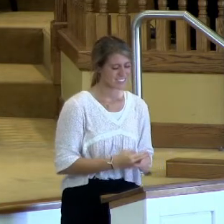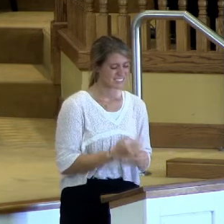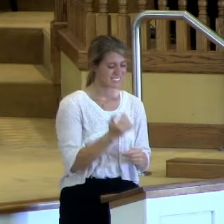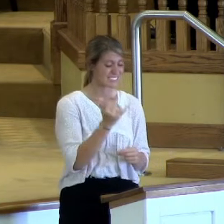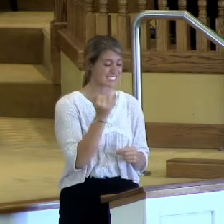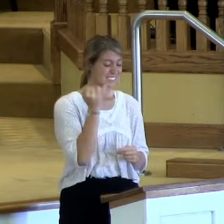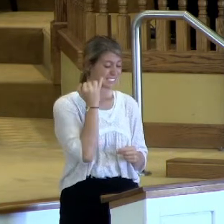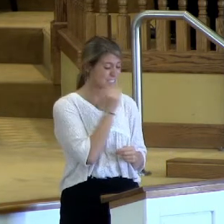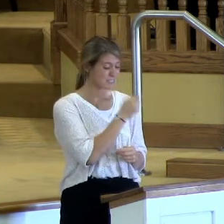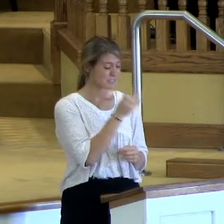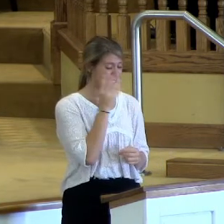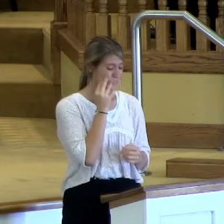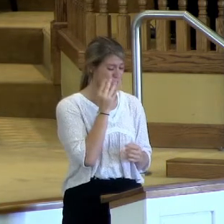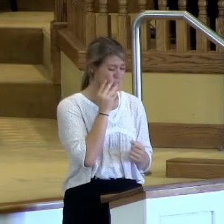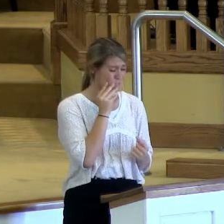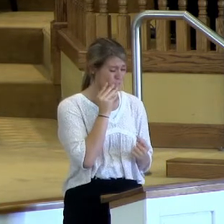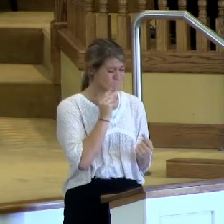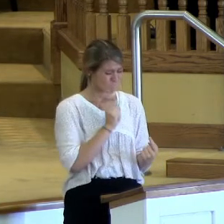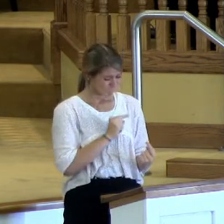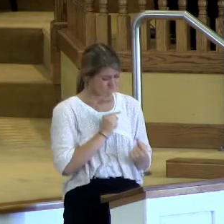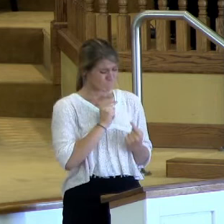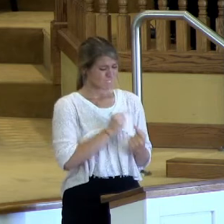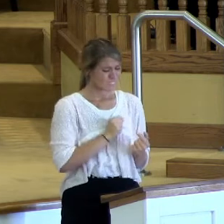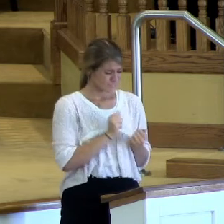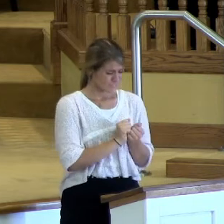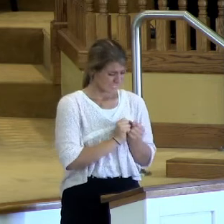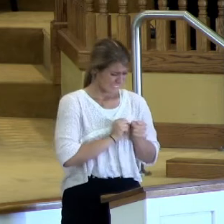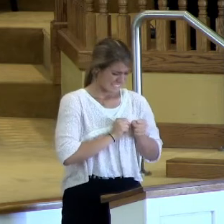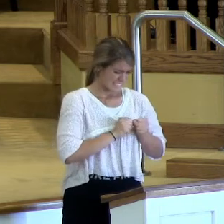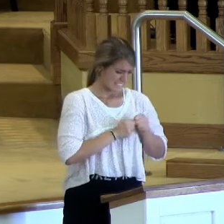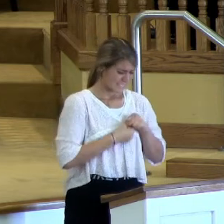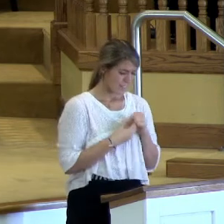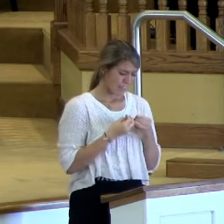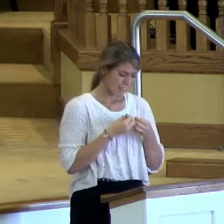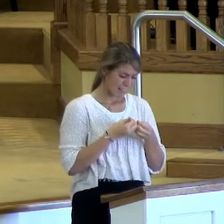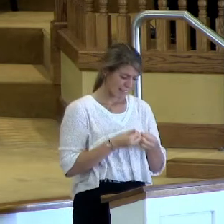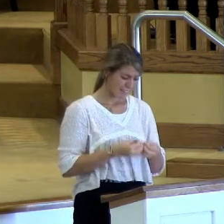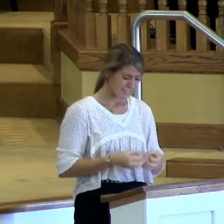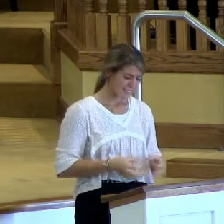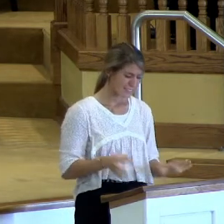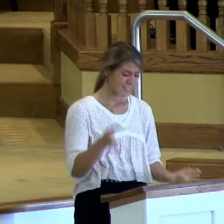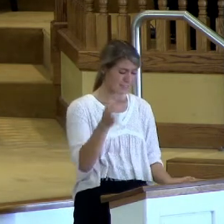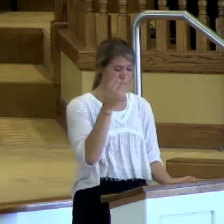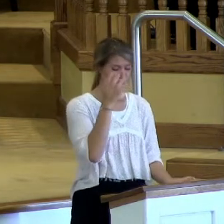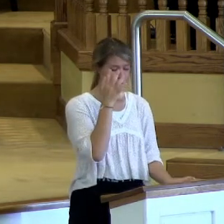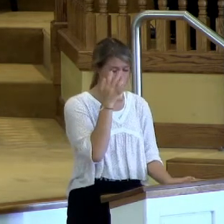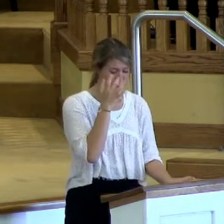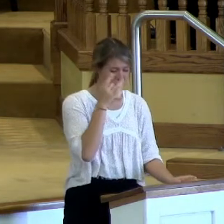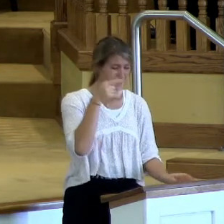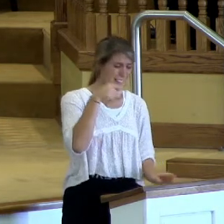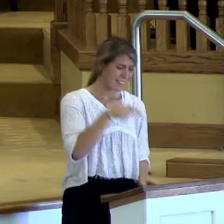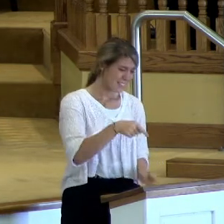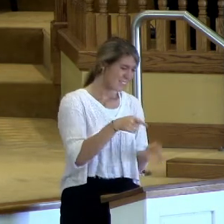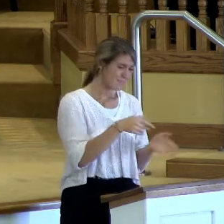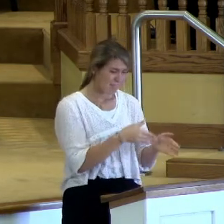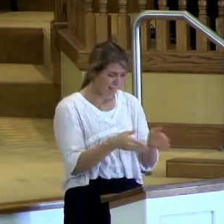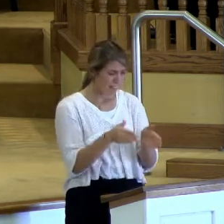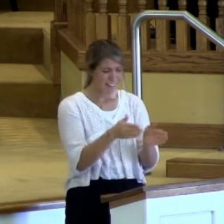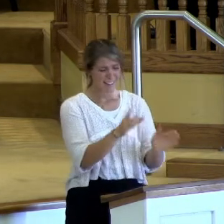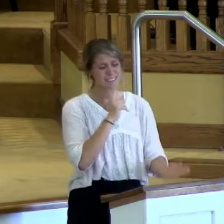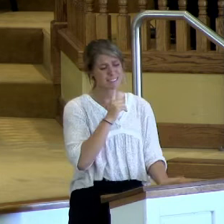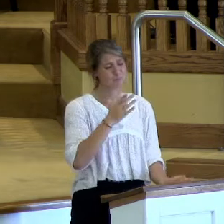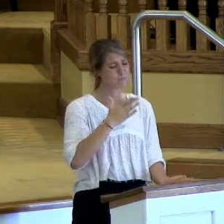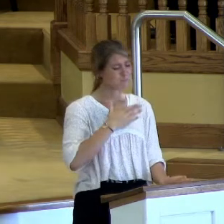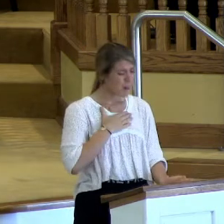name. If you've wrestled with the ache of loss, and why this has